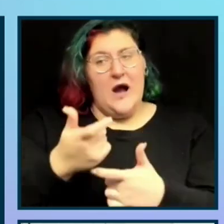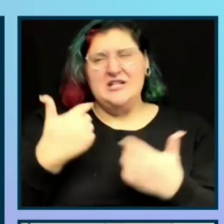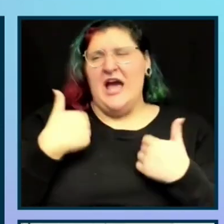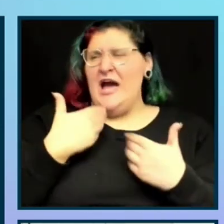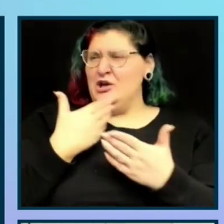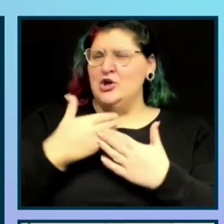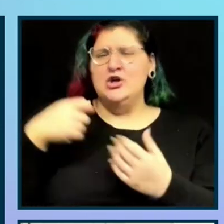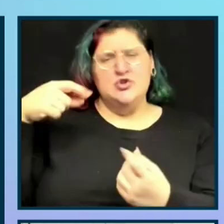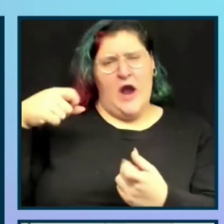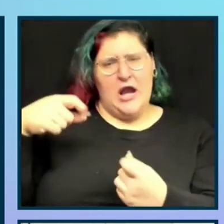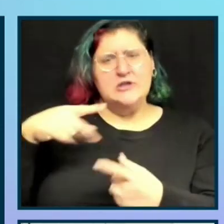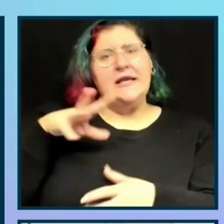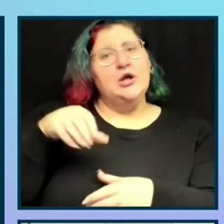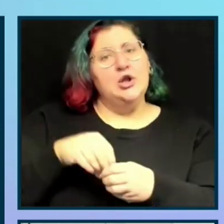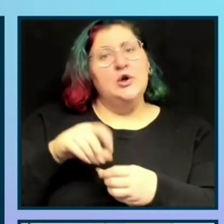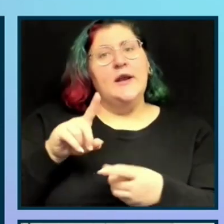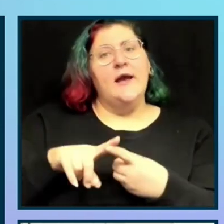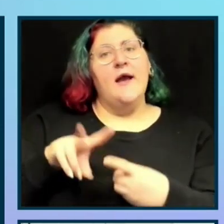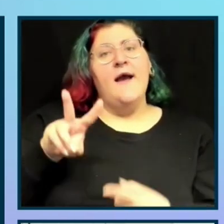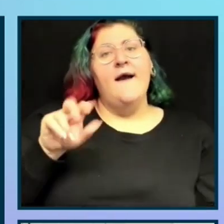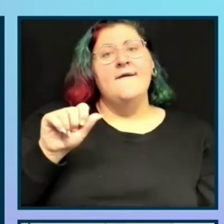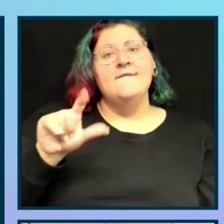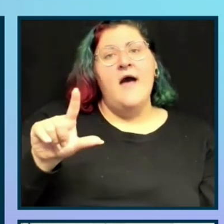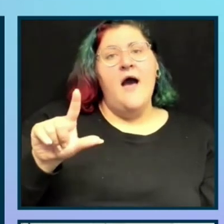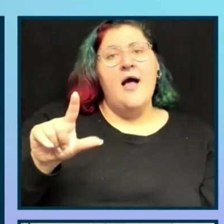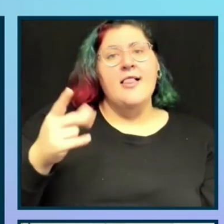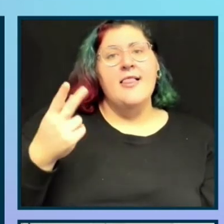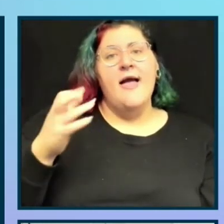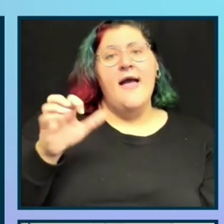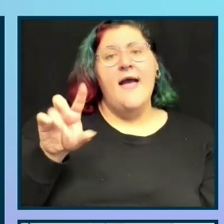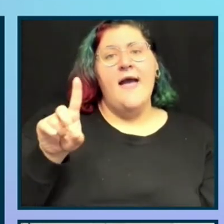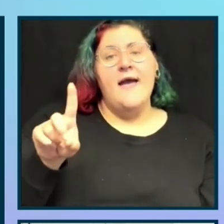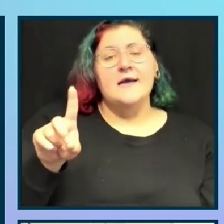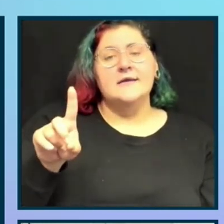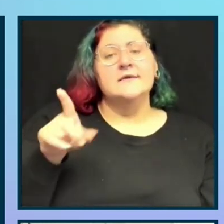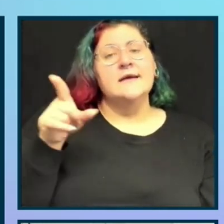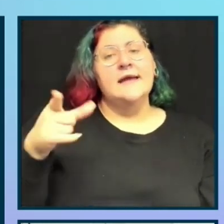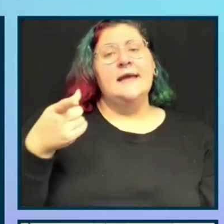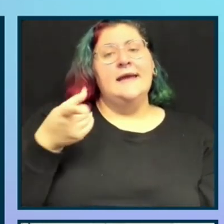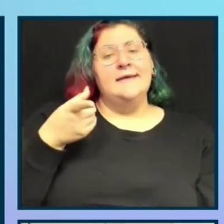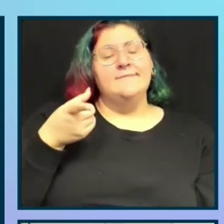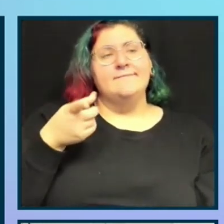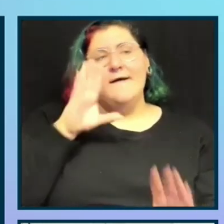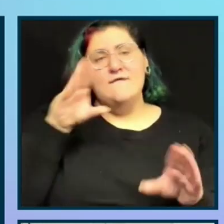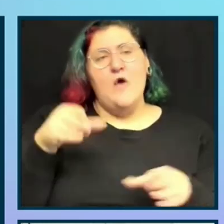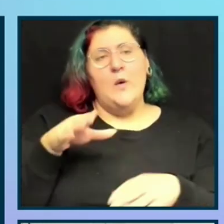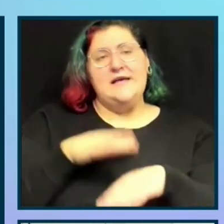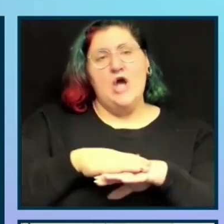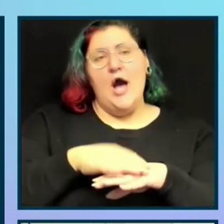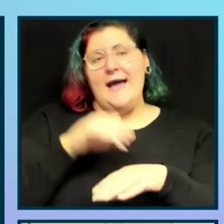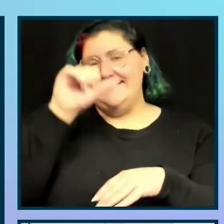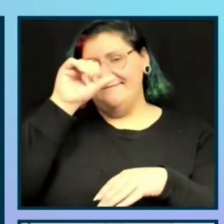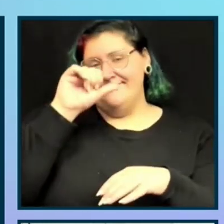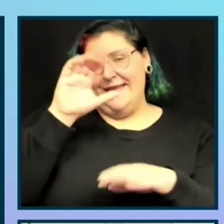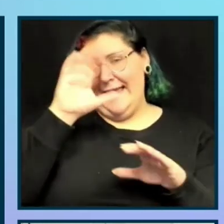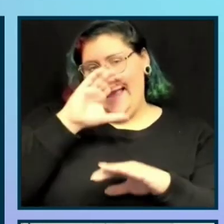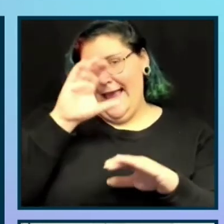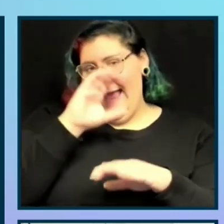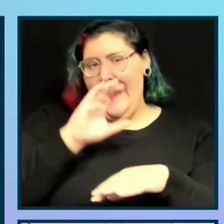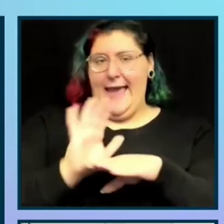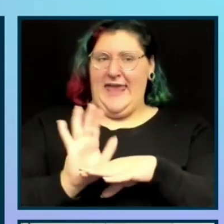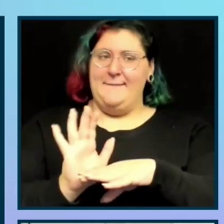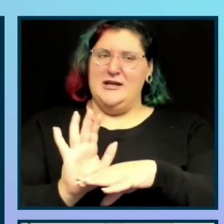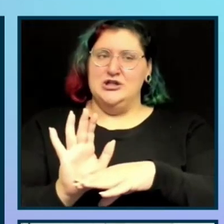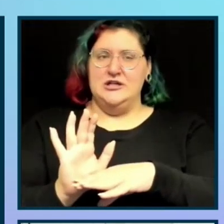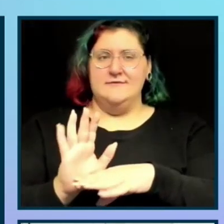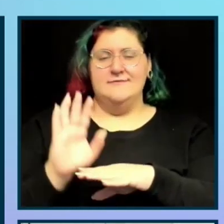Head's talk, which focused on animations and flashing lights and a couple of other things. And it